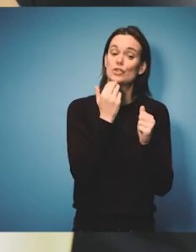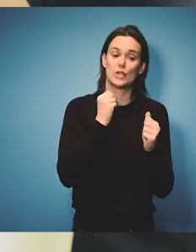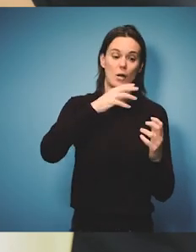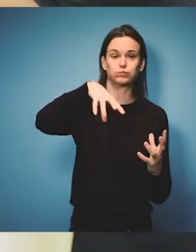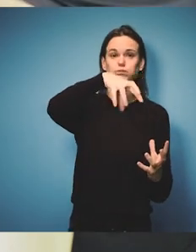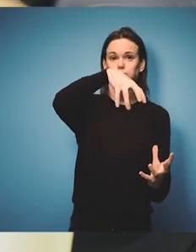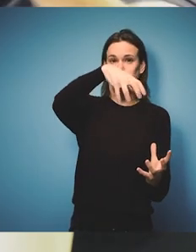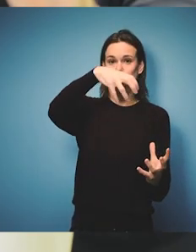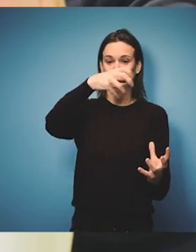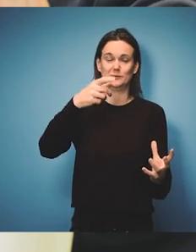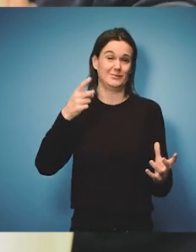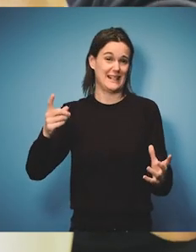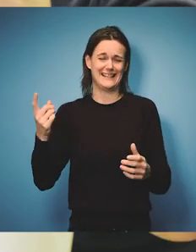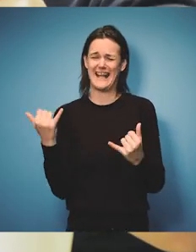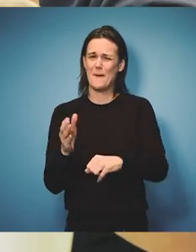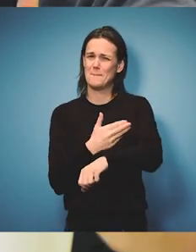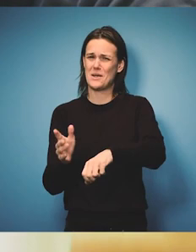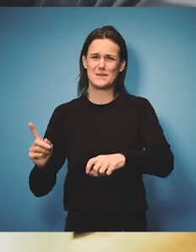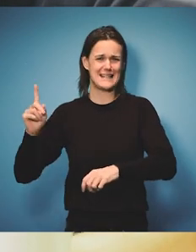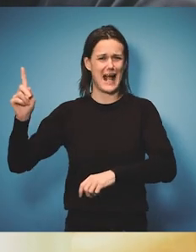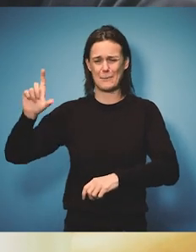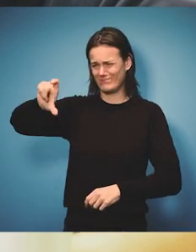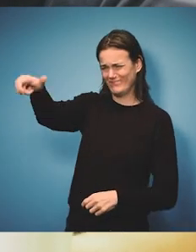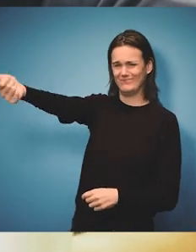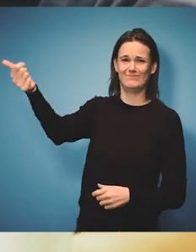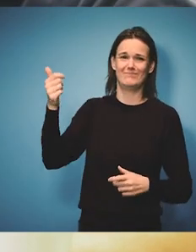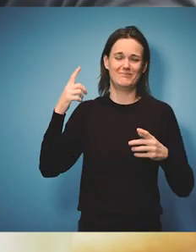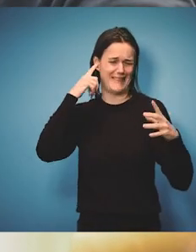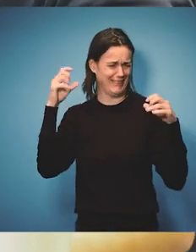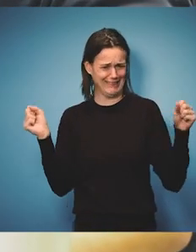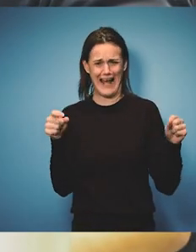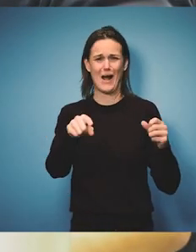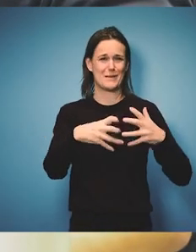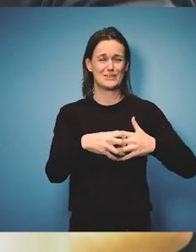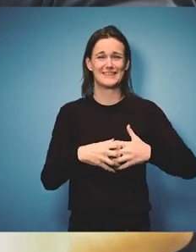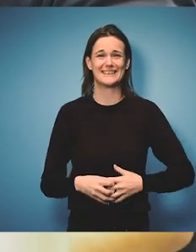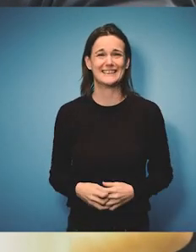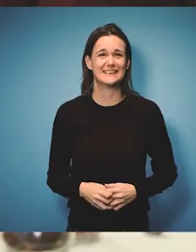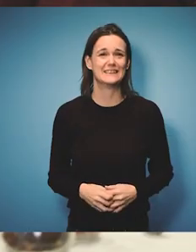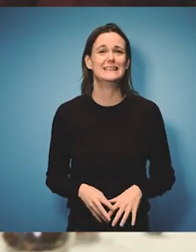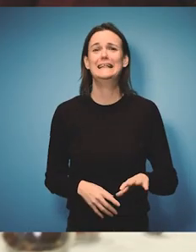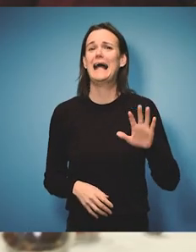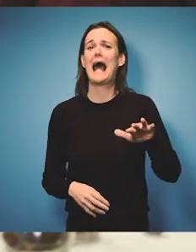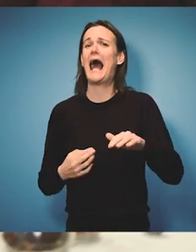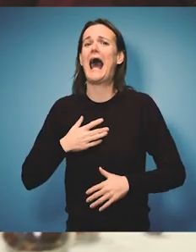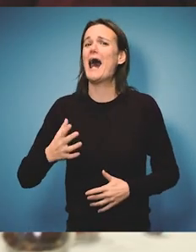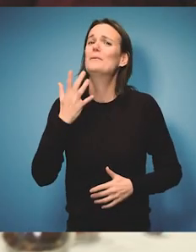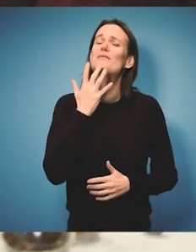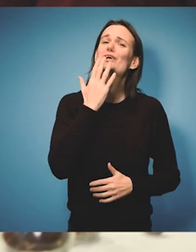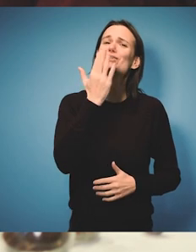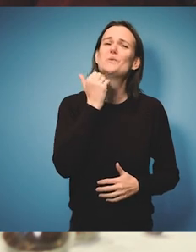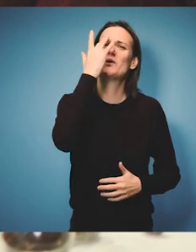it up again. Favorite playlist, turn it up to 8 and let it rip. I like things a